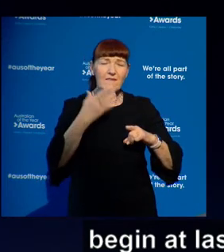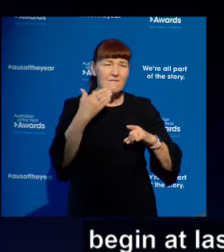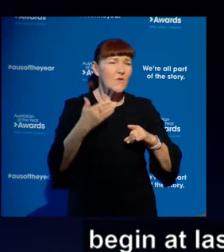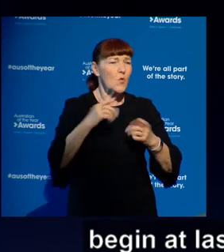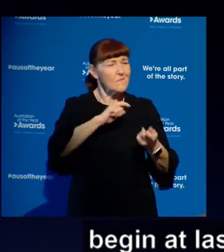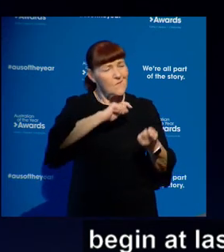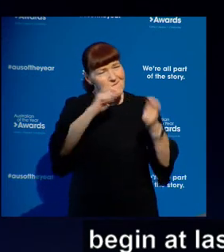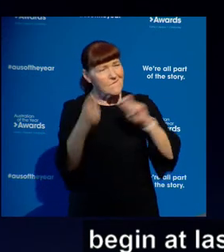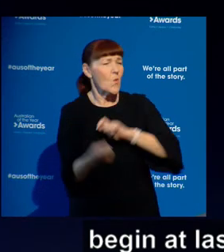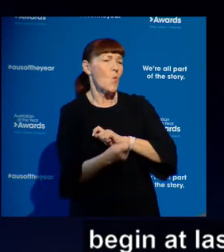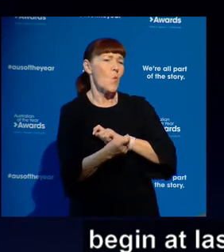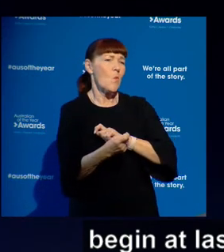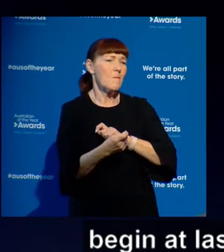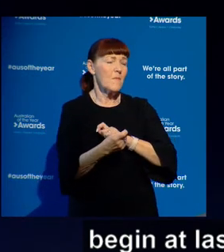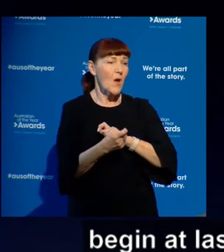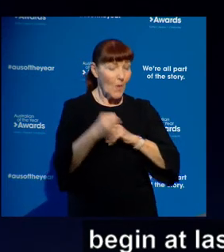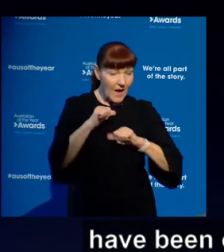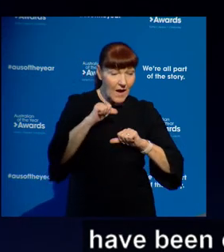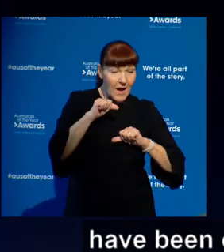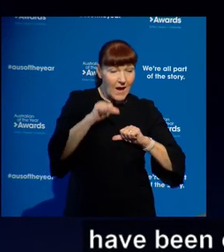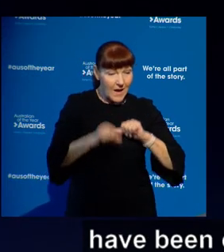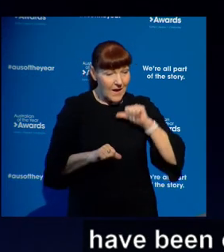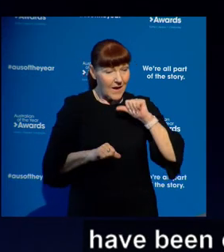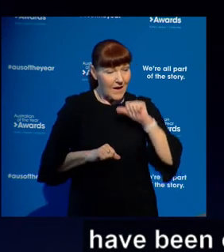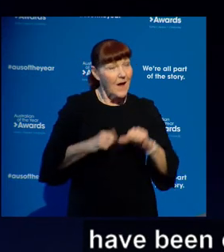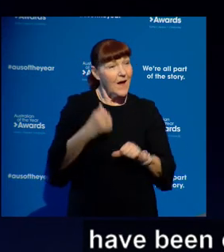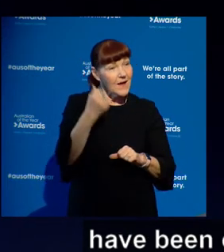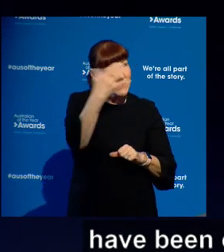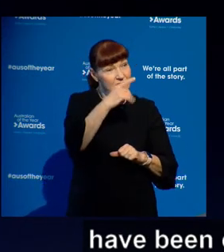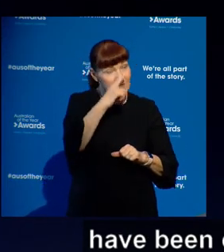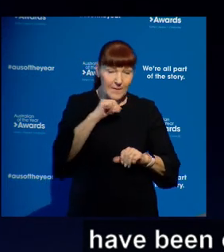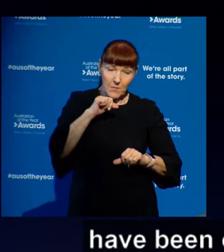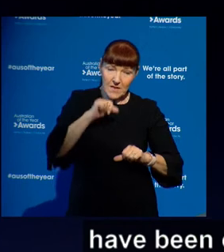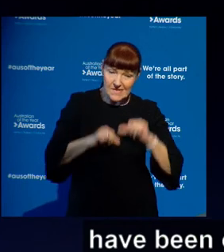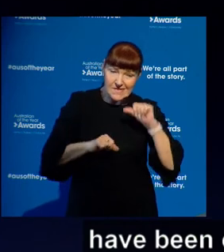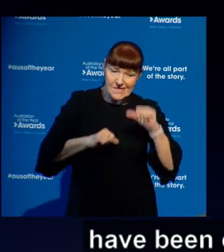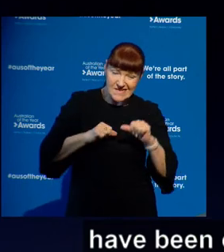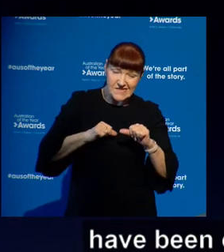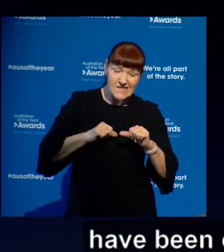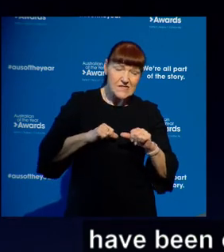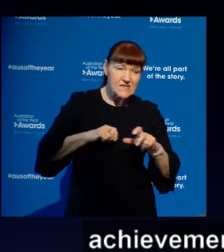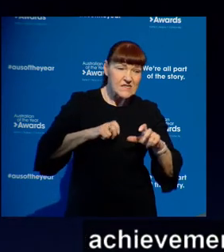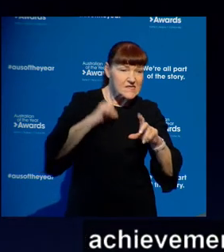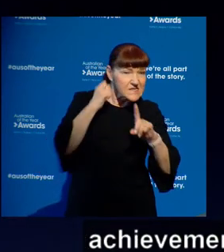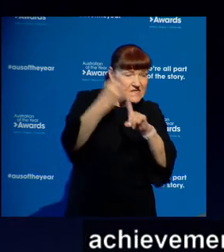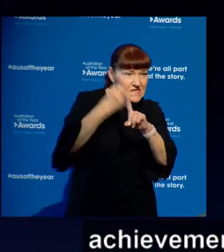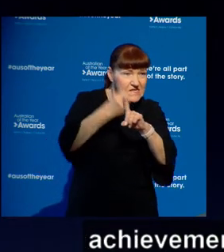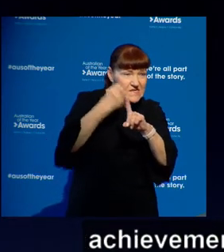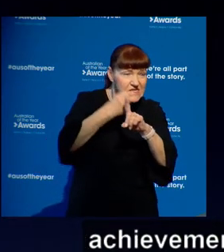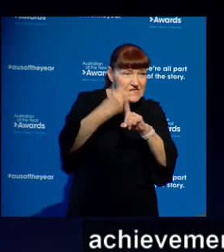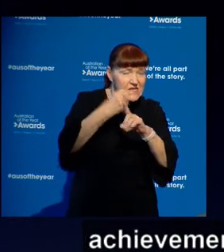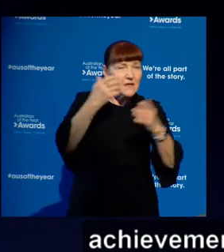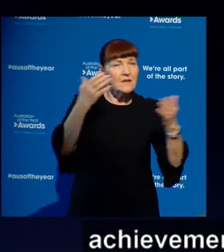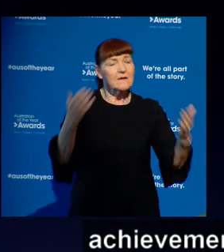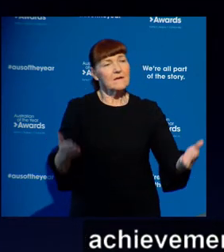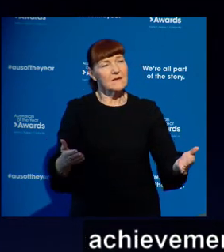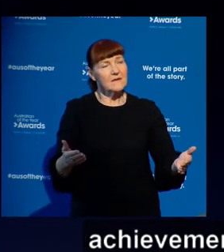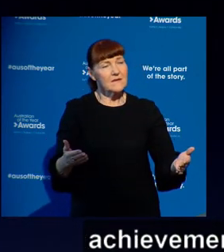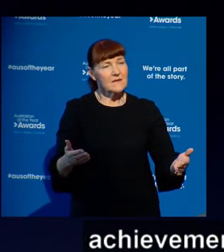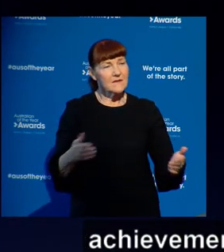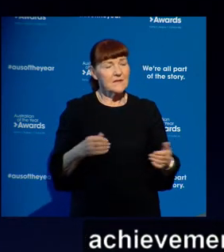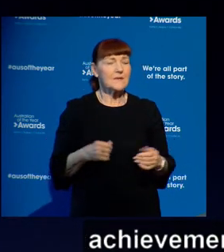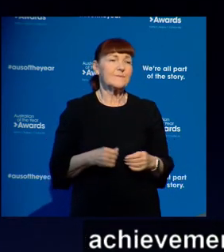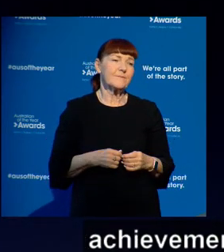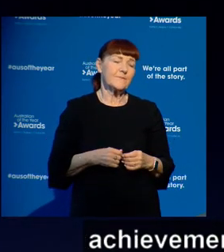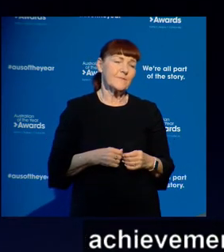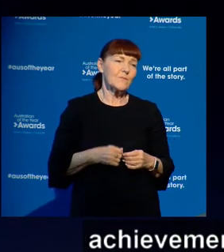and achievements we have made over the generations has been through our continued activism. The Uluru Statement from the